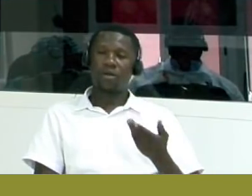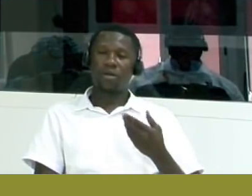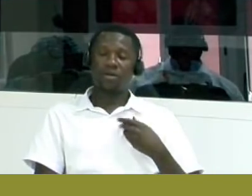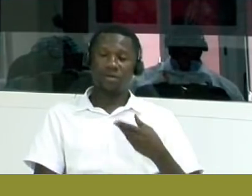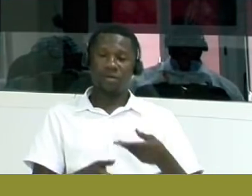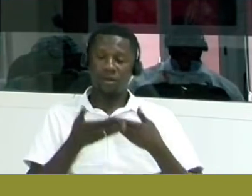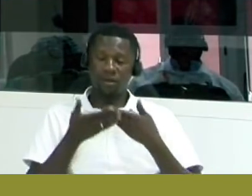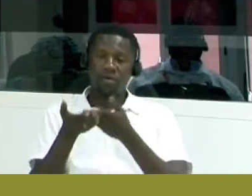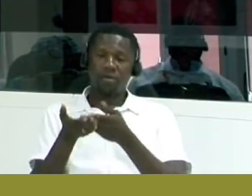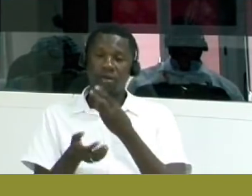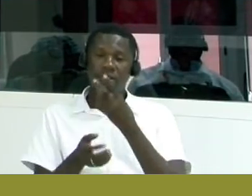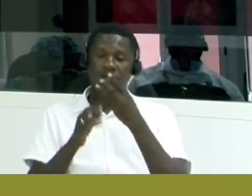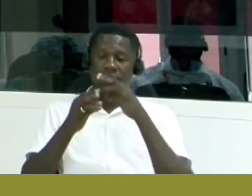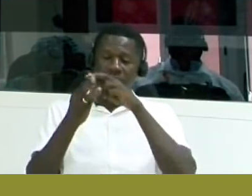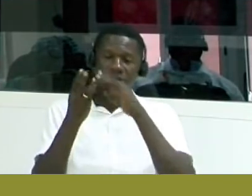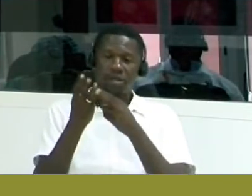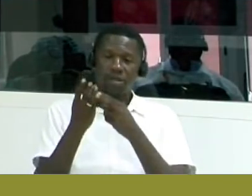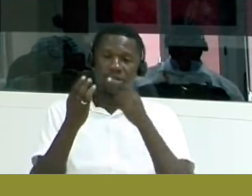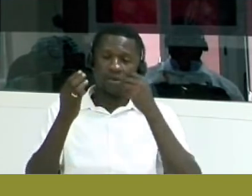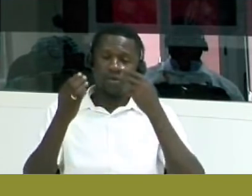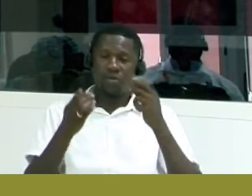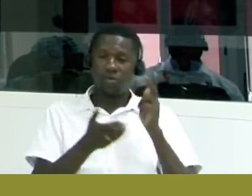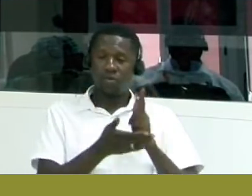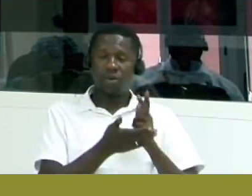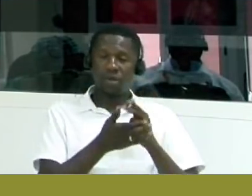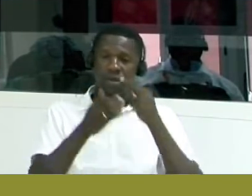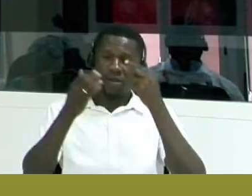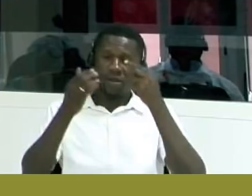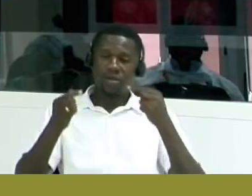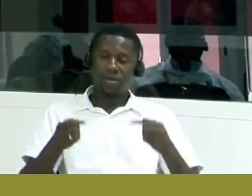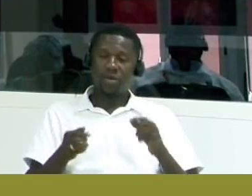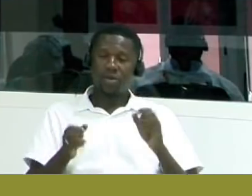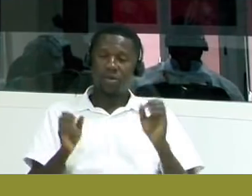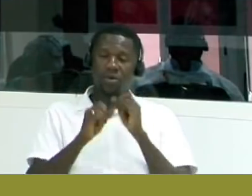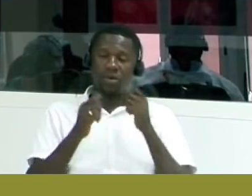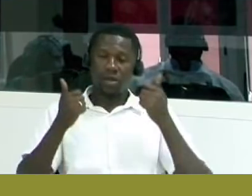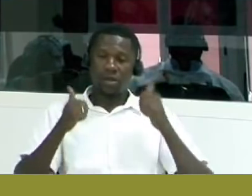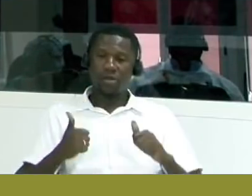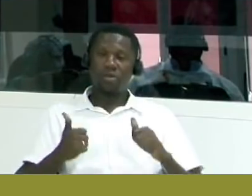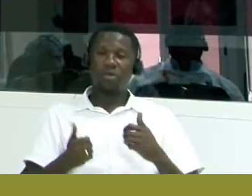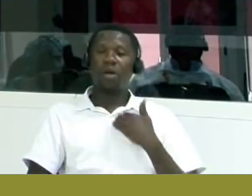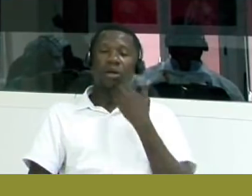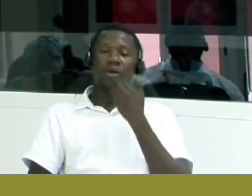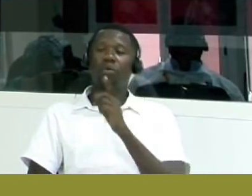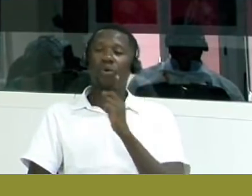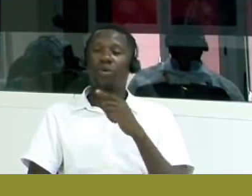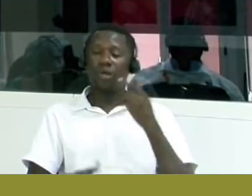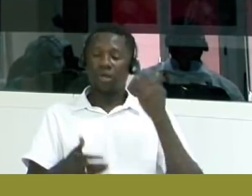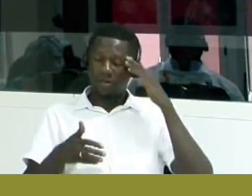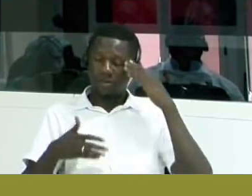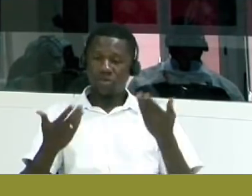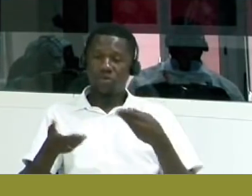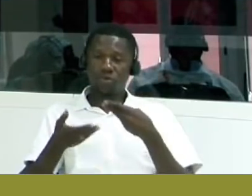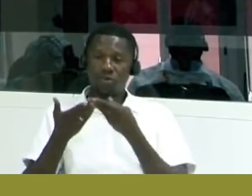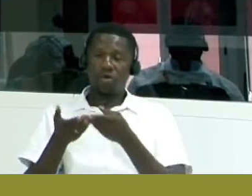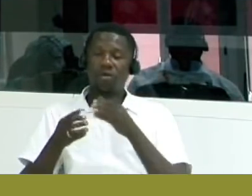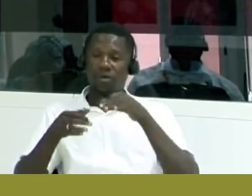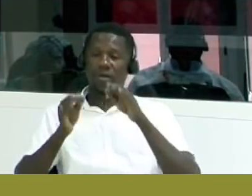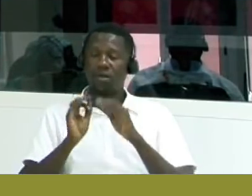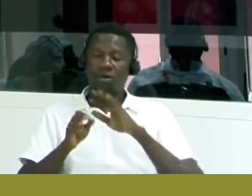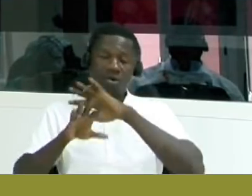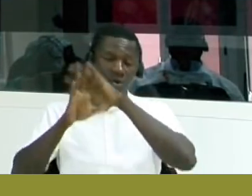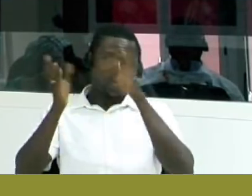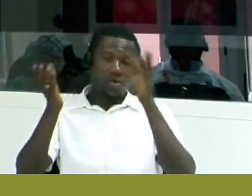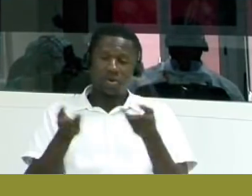witness statements, nothing was done. I asked, what do they expect us to do after taking all these necessary